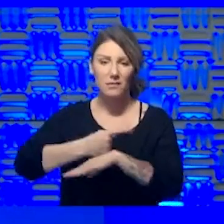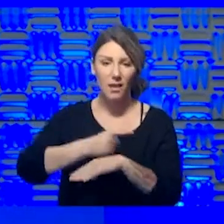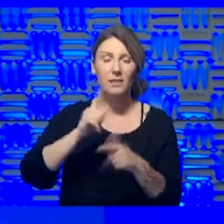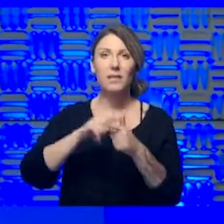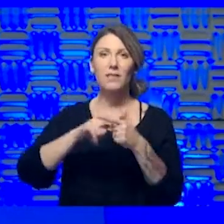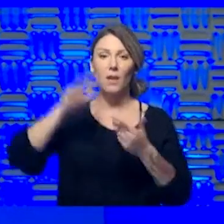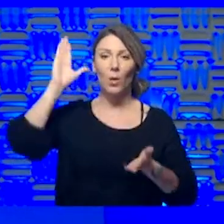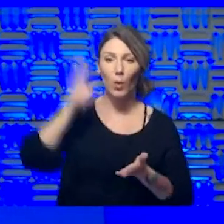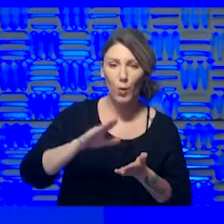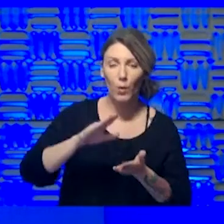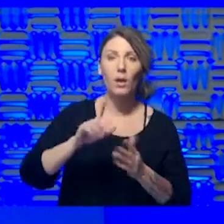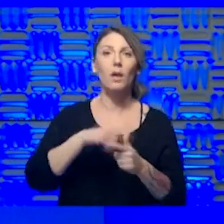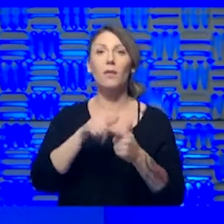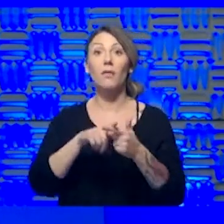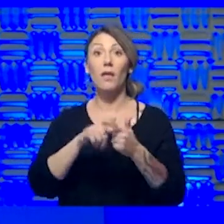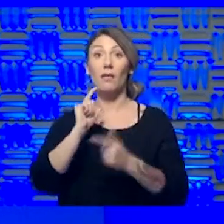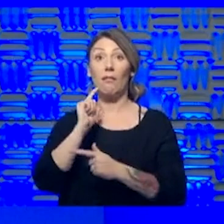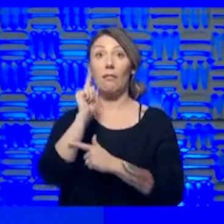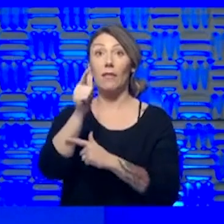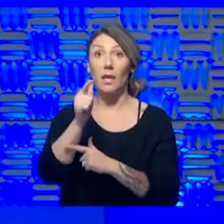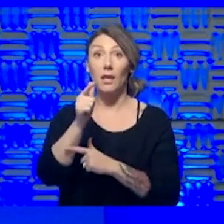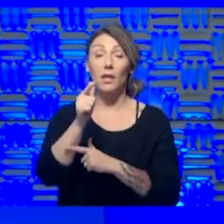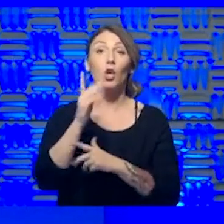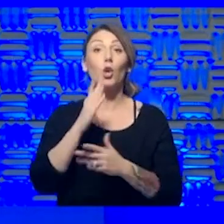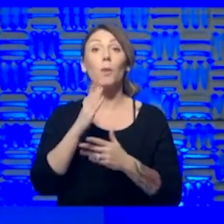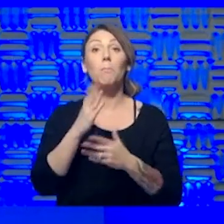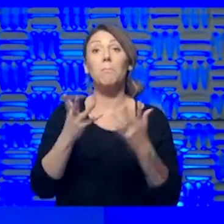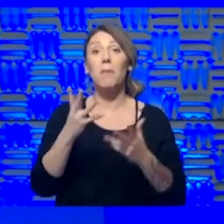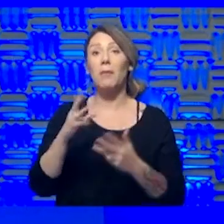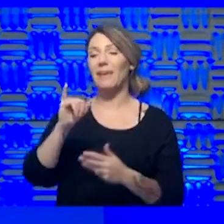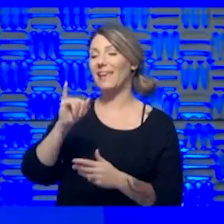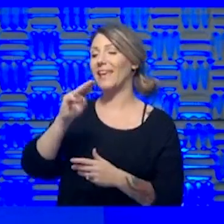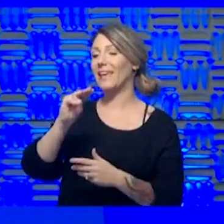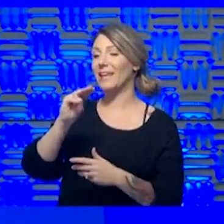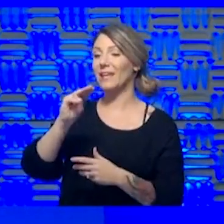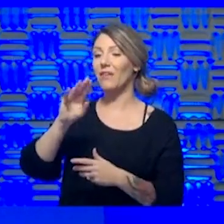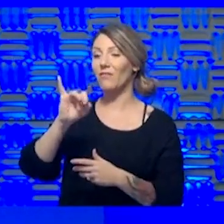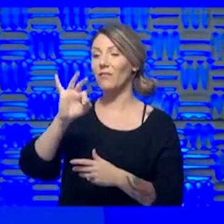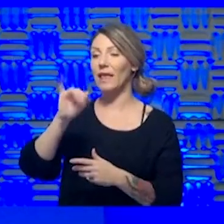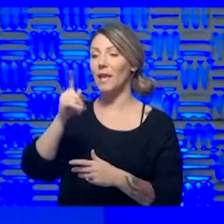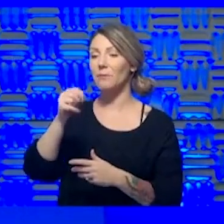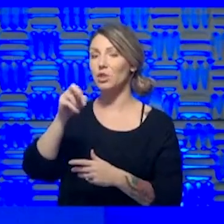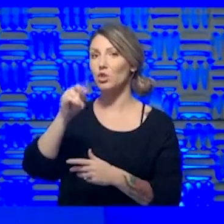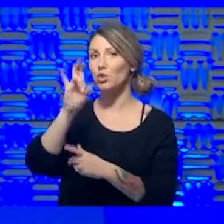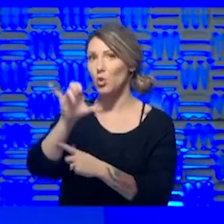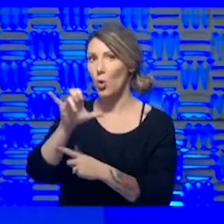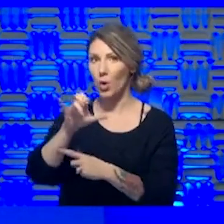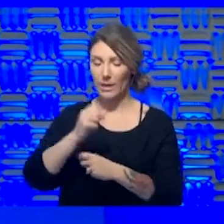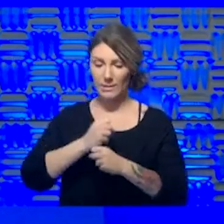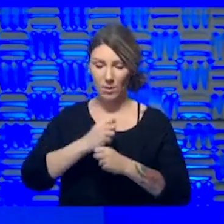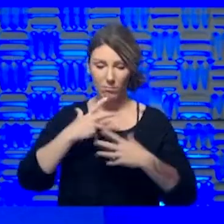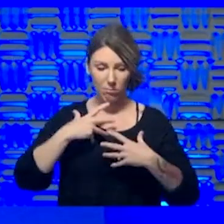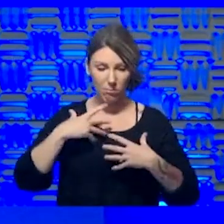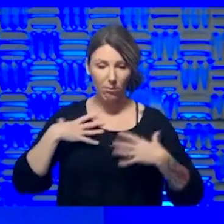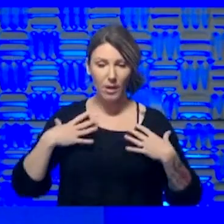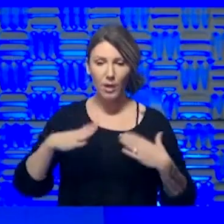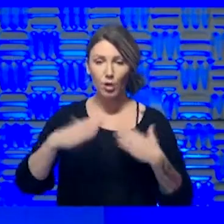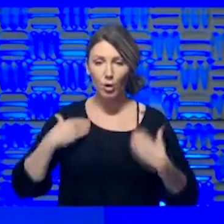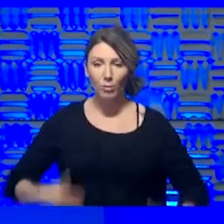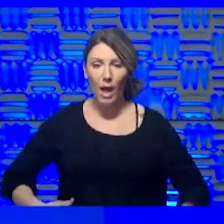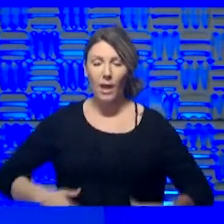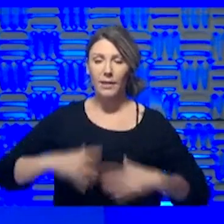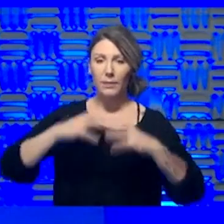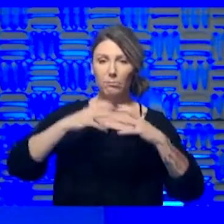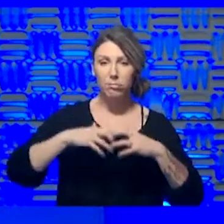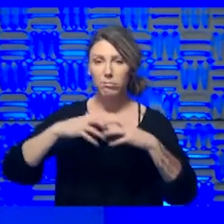what happens later is maybe a huge inflammatory process or immune system dysregulation. So some of the repurposing of the drugs have been drugs